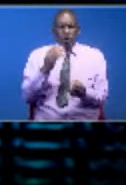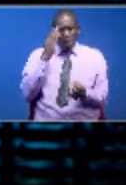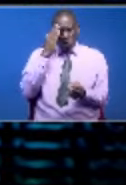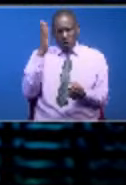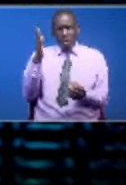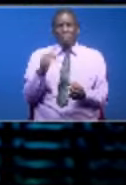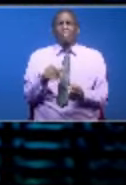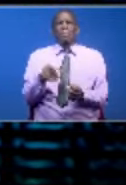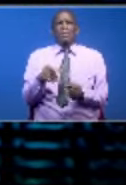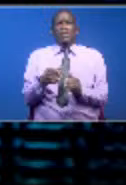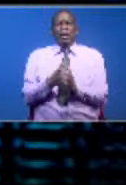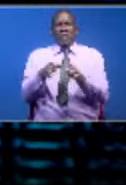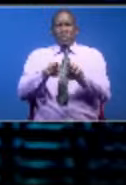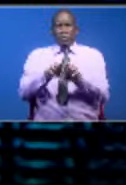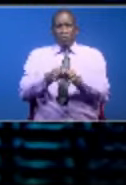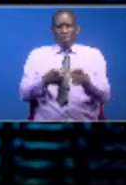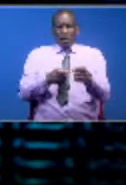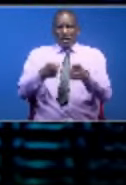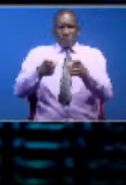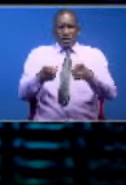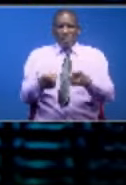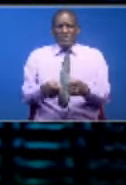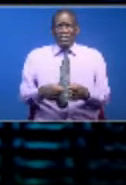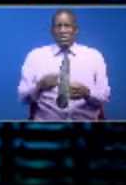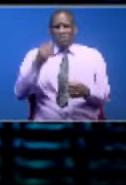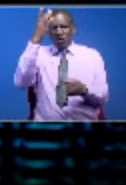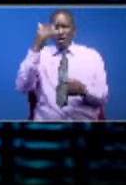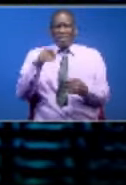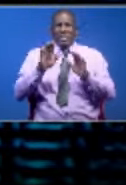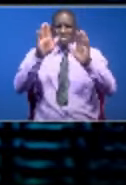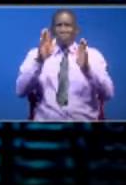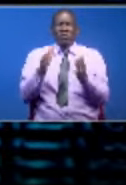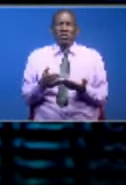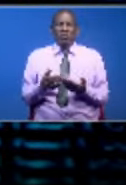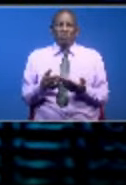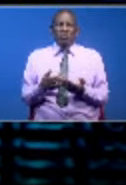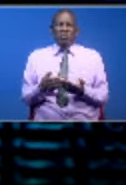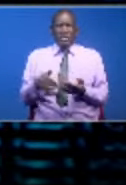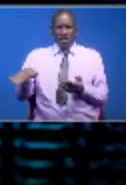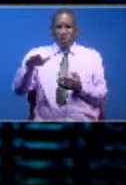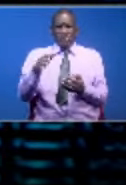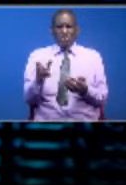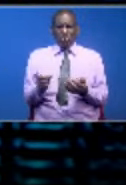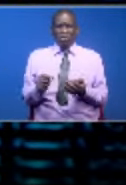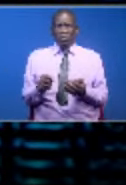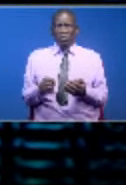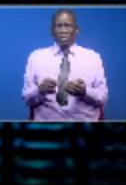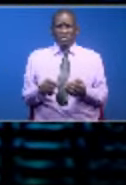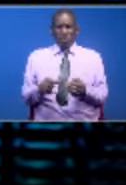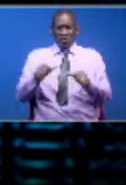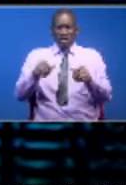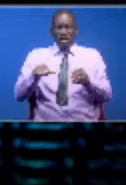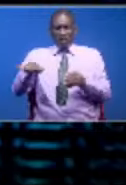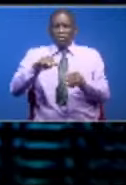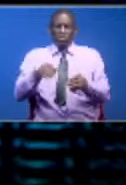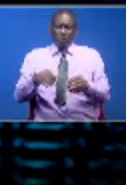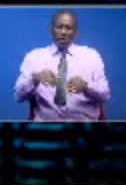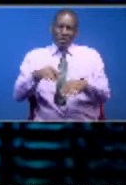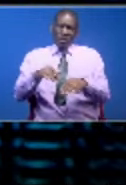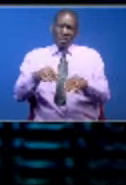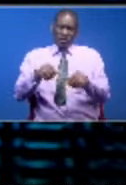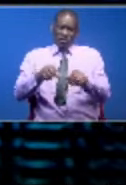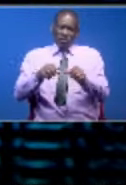impactful, and then governance. Why are they important? Environment, because its survivability is at stake. Yeah. Right? Social, because